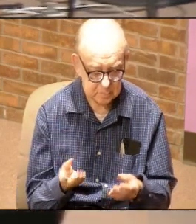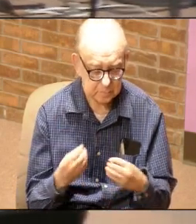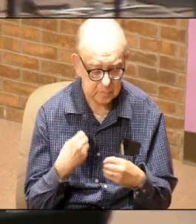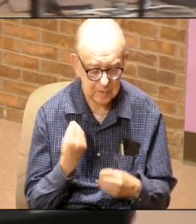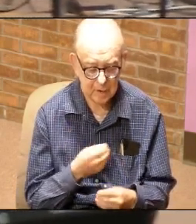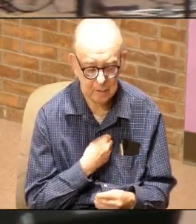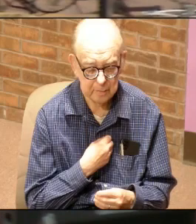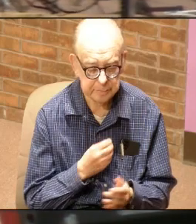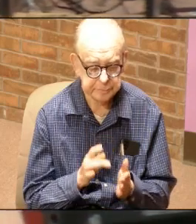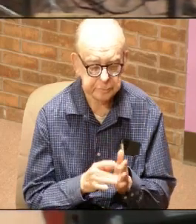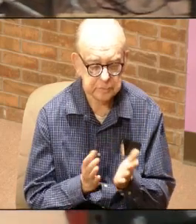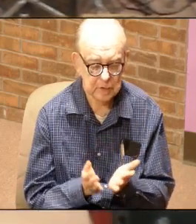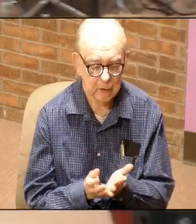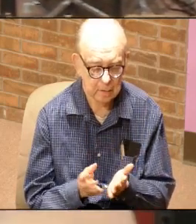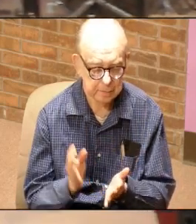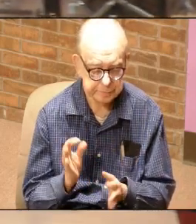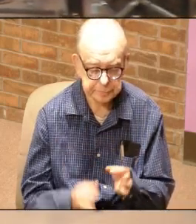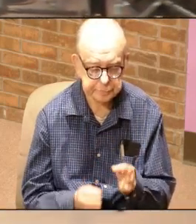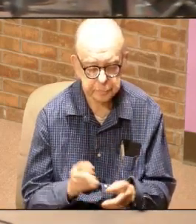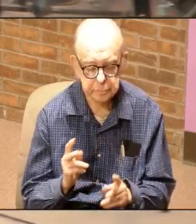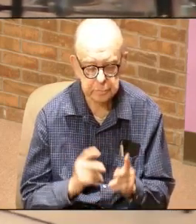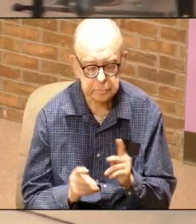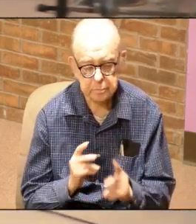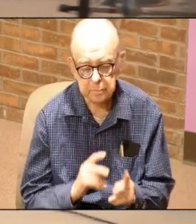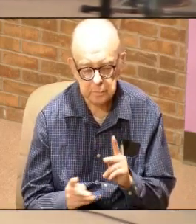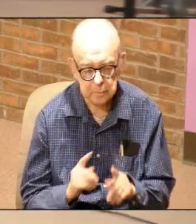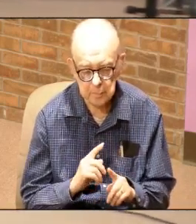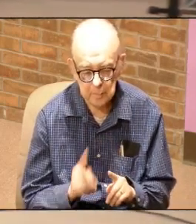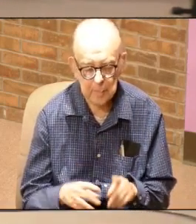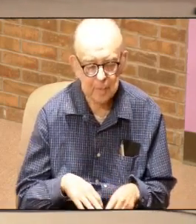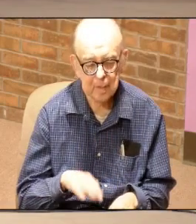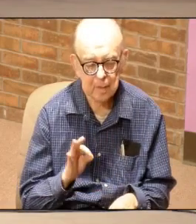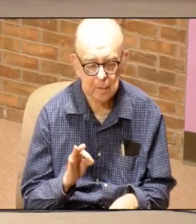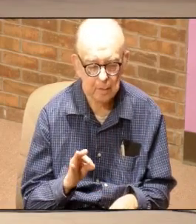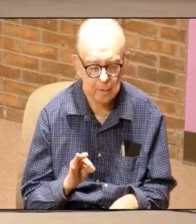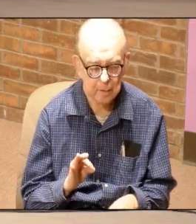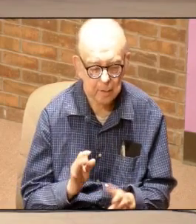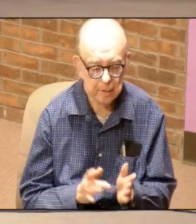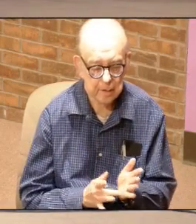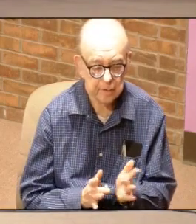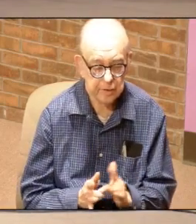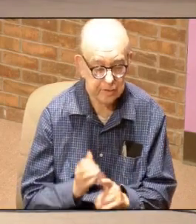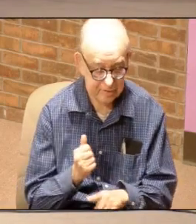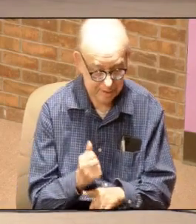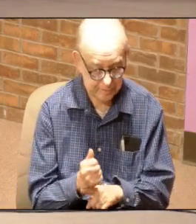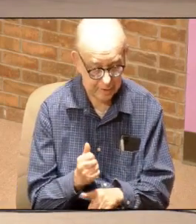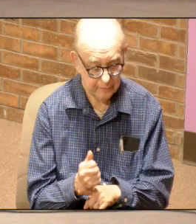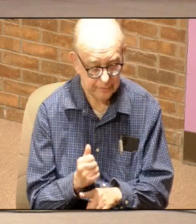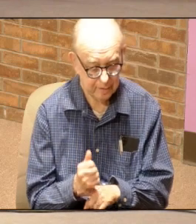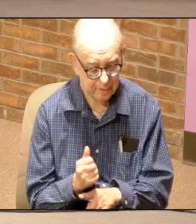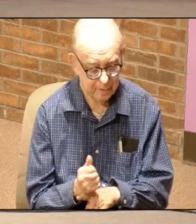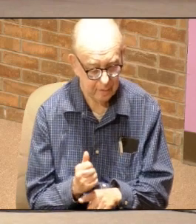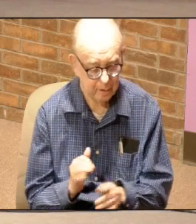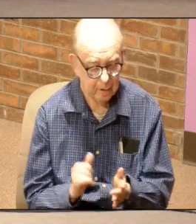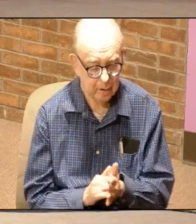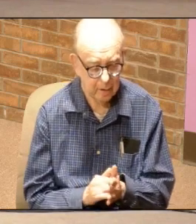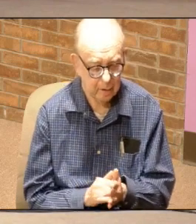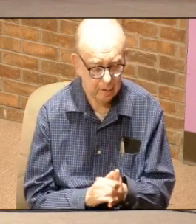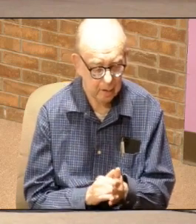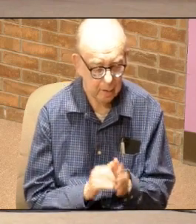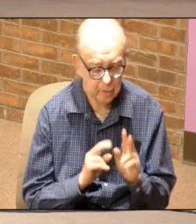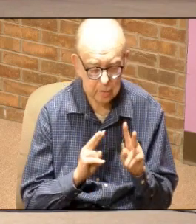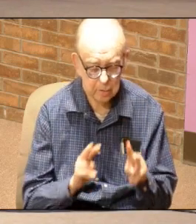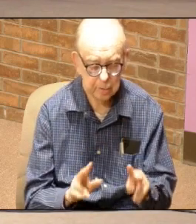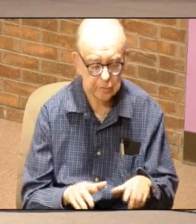to us in the Bible of judging people is found from Jesus himself. And that is to look at